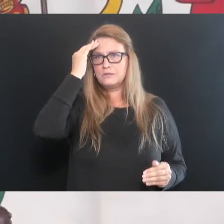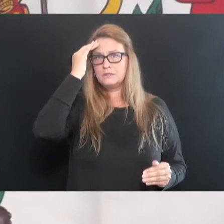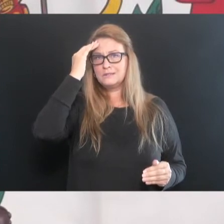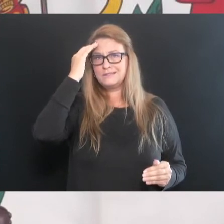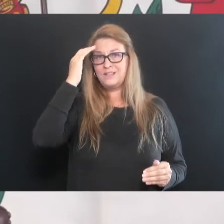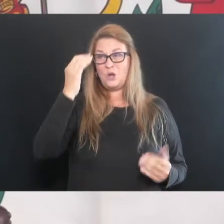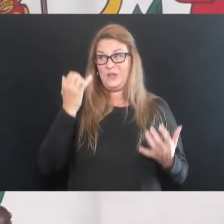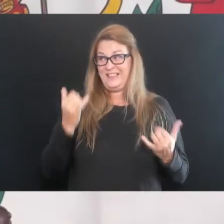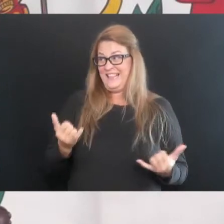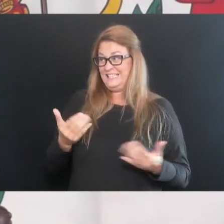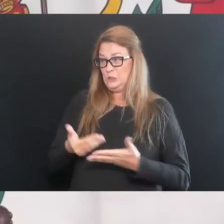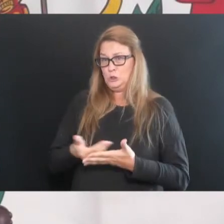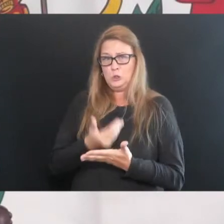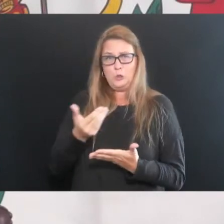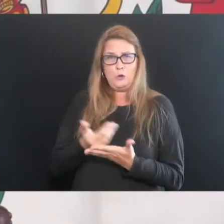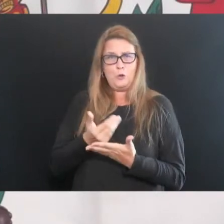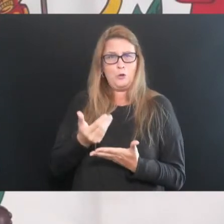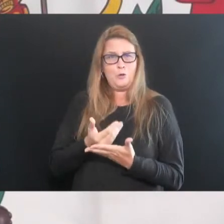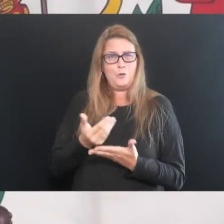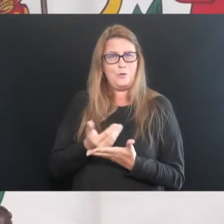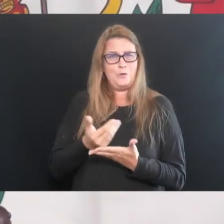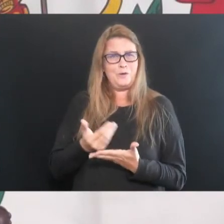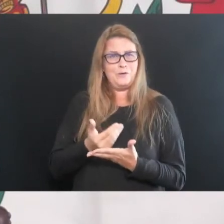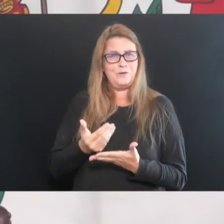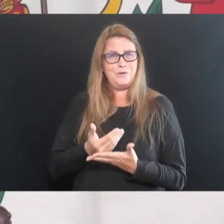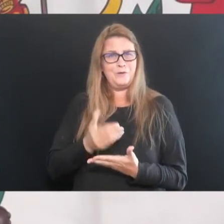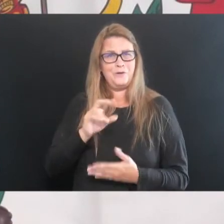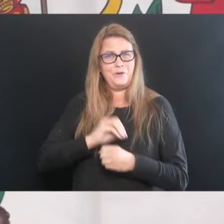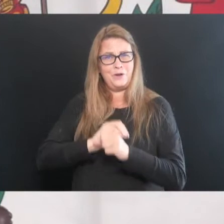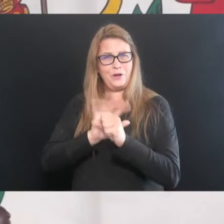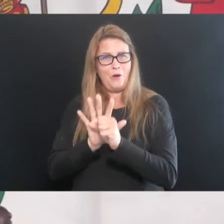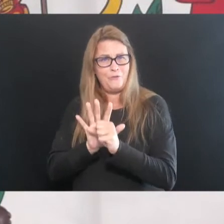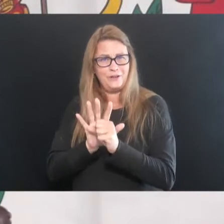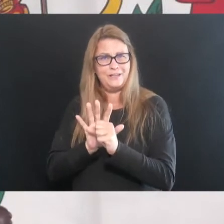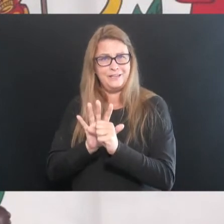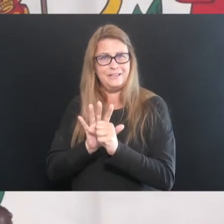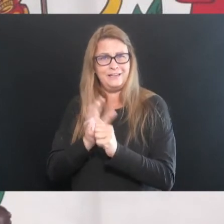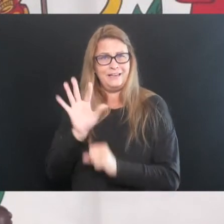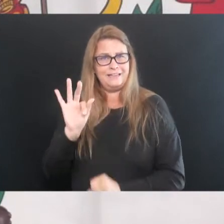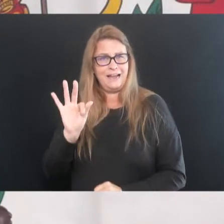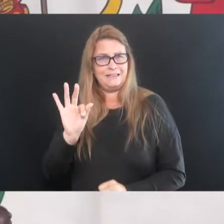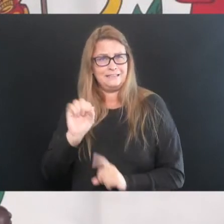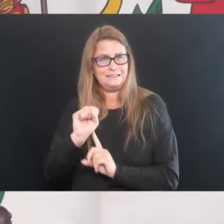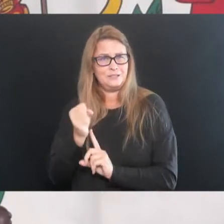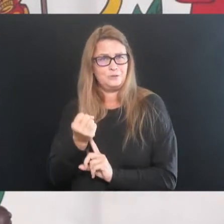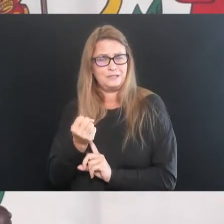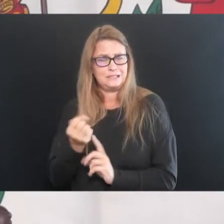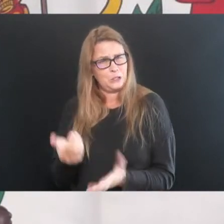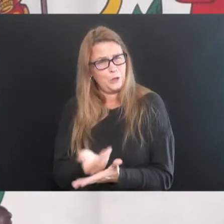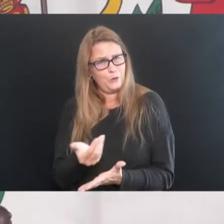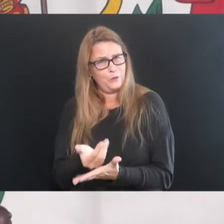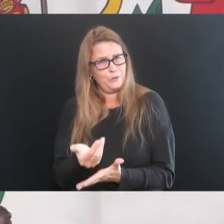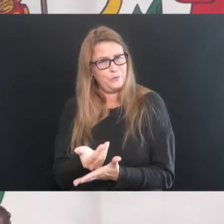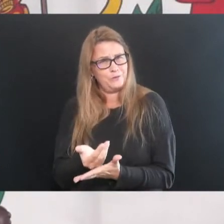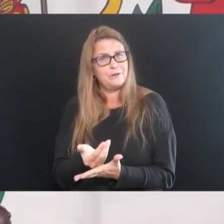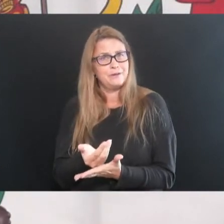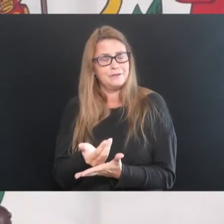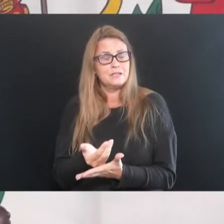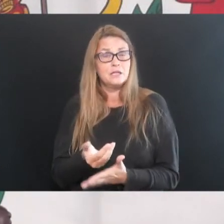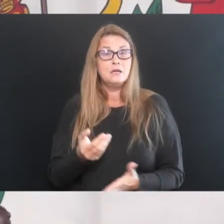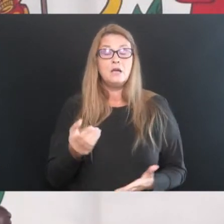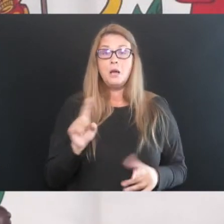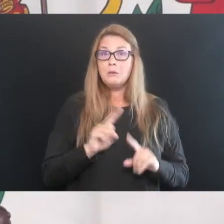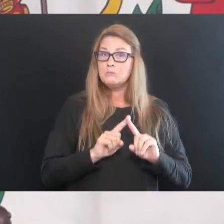infancy, in regard to the COVID-19 situation. Within that,